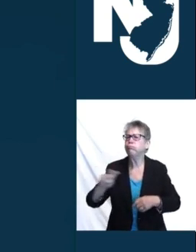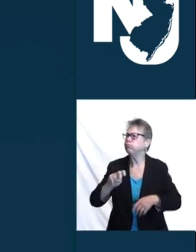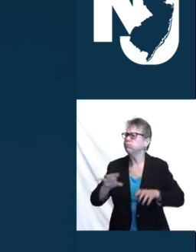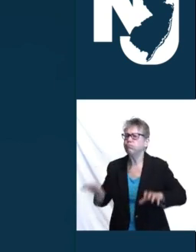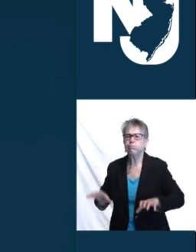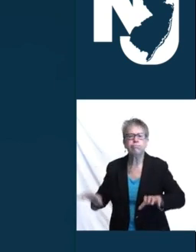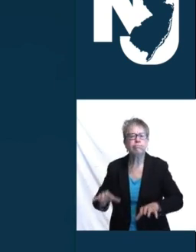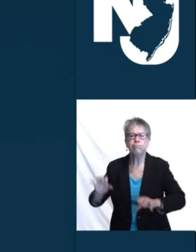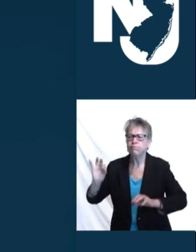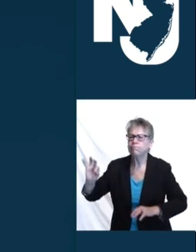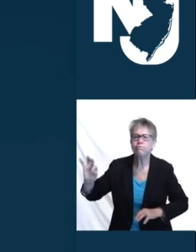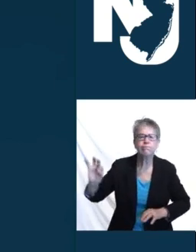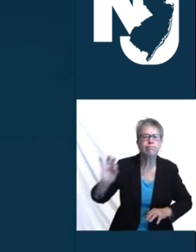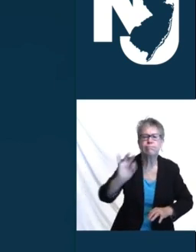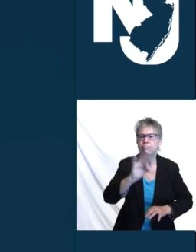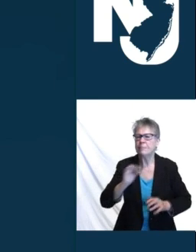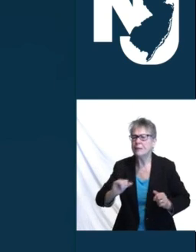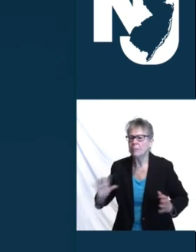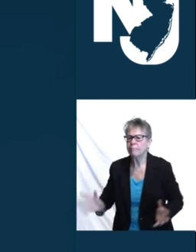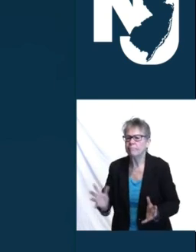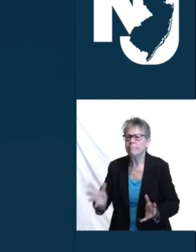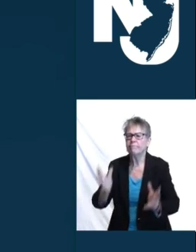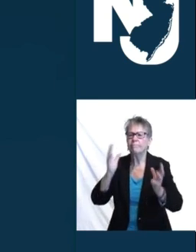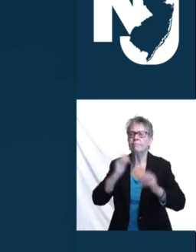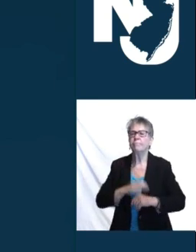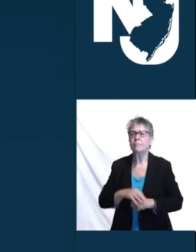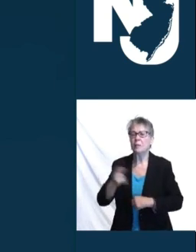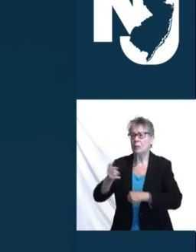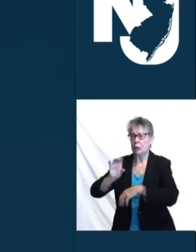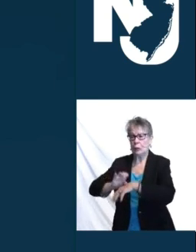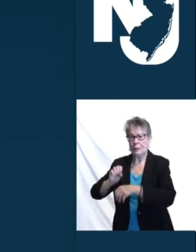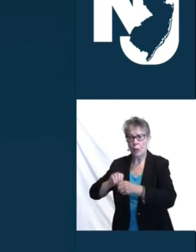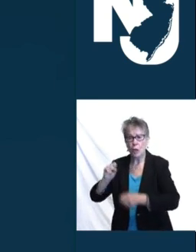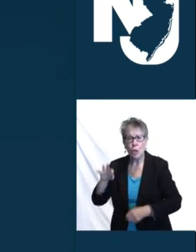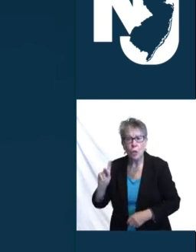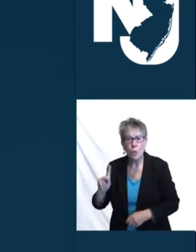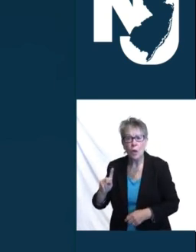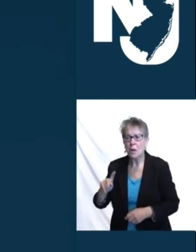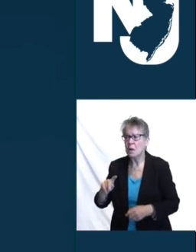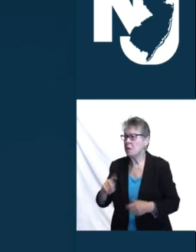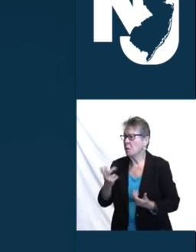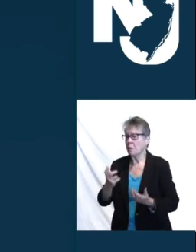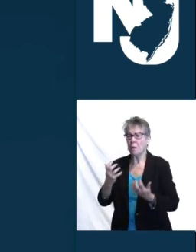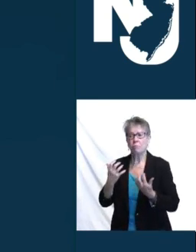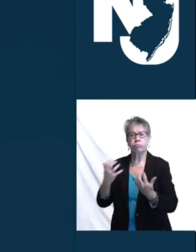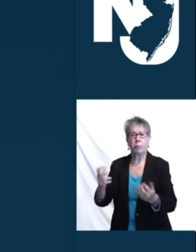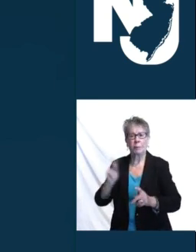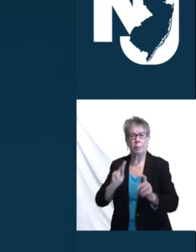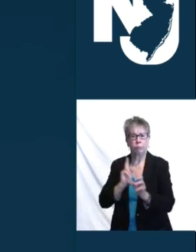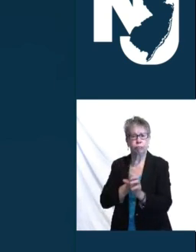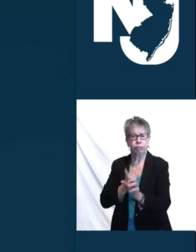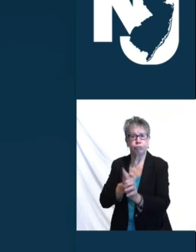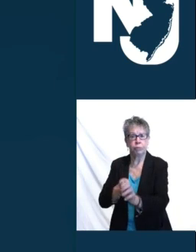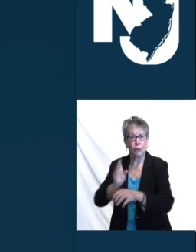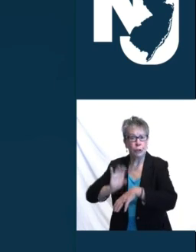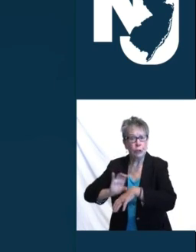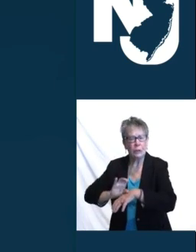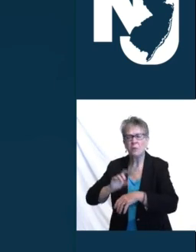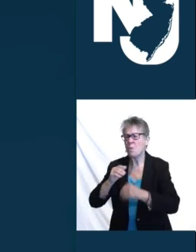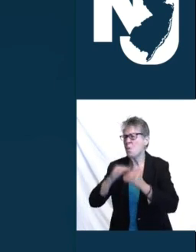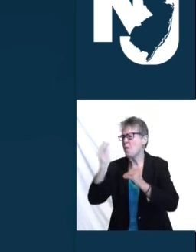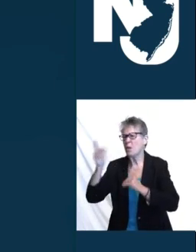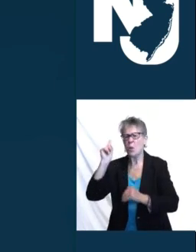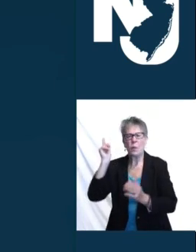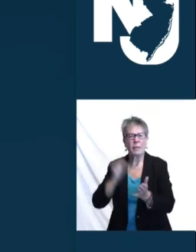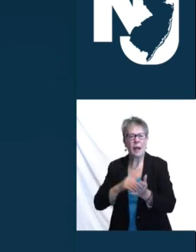built a home that filled with more than 1,200 worshipers every week. He left behind his wife, another